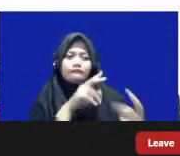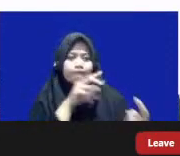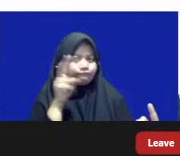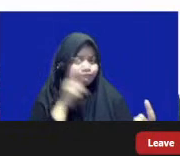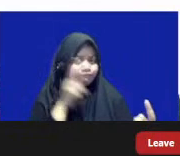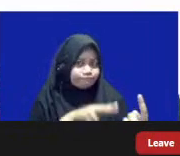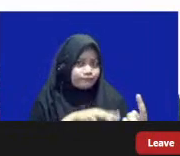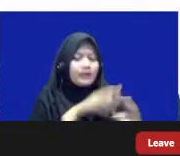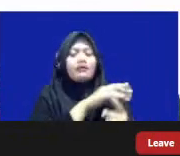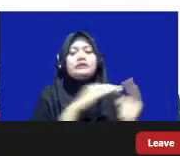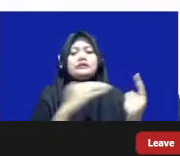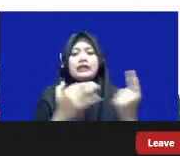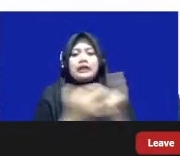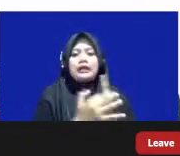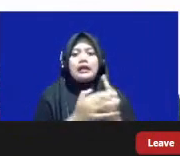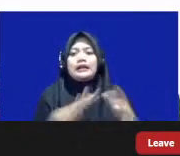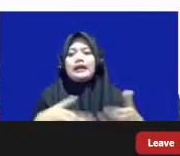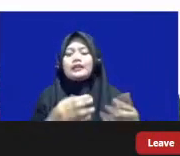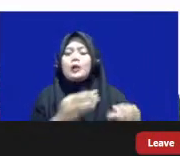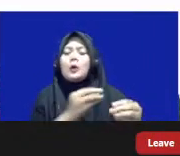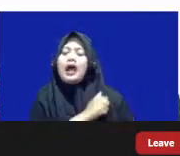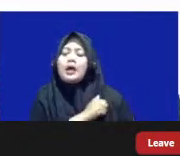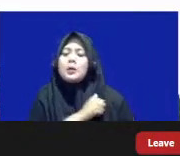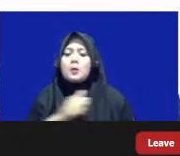to enroll them